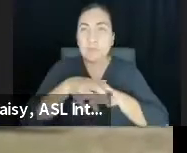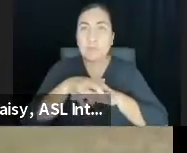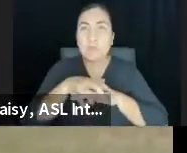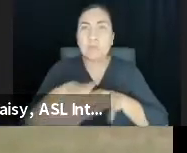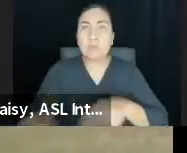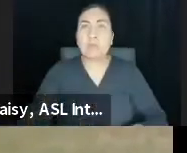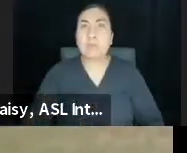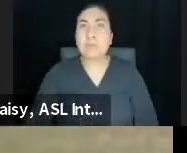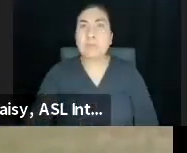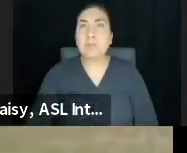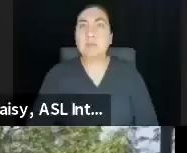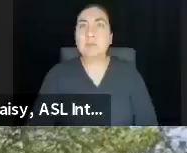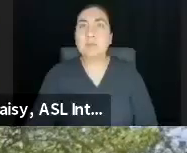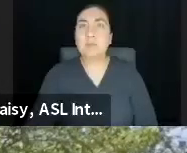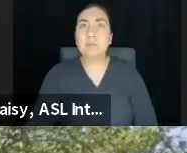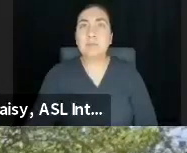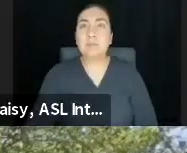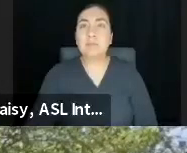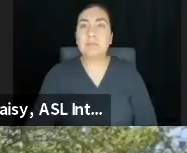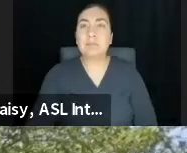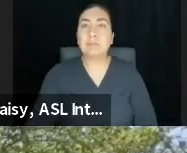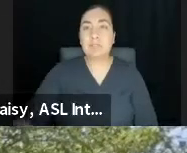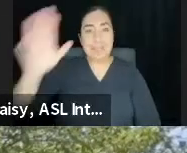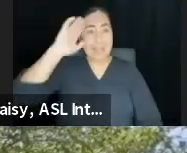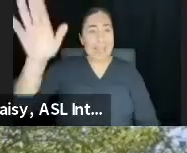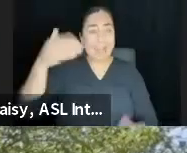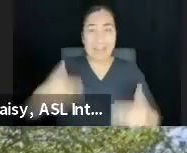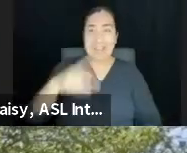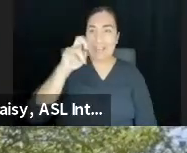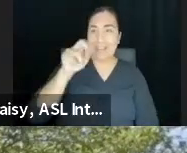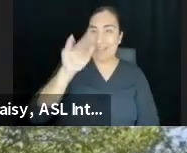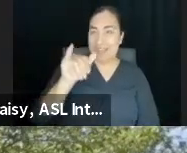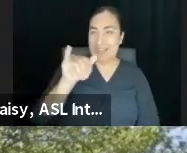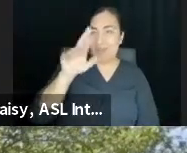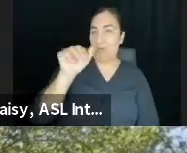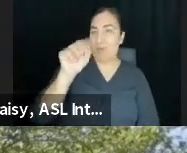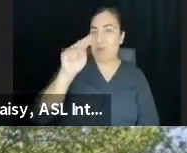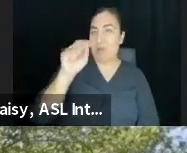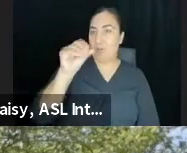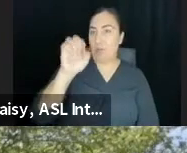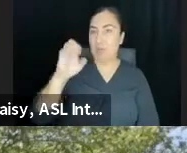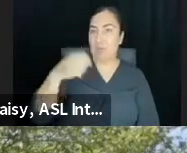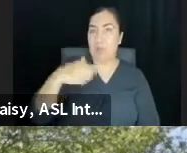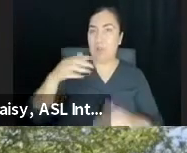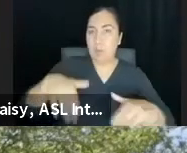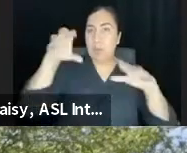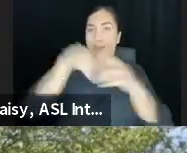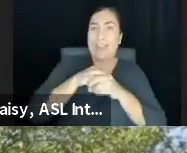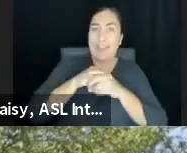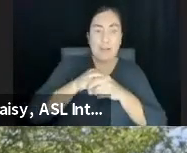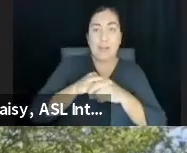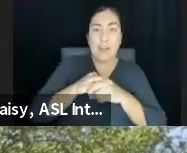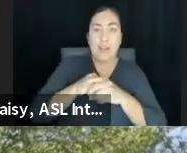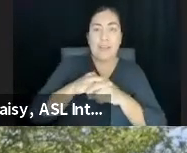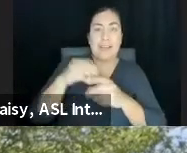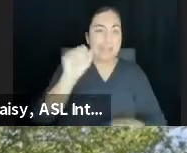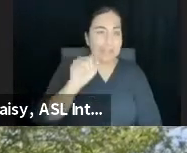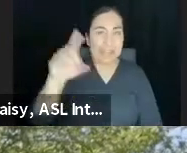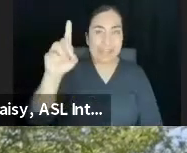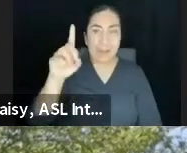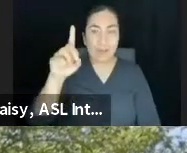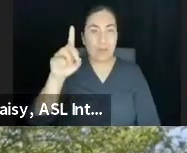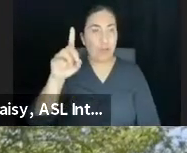curable diseases and alcohol and drugs and rejection. I'm 22 years old and I've already been to so many